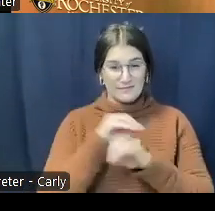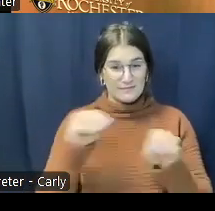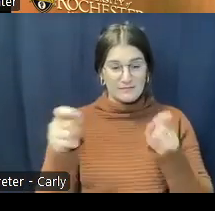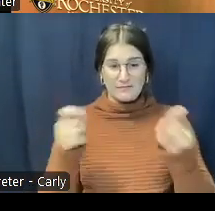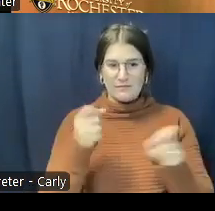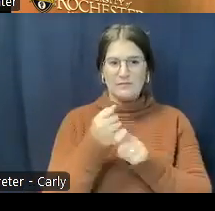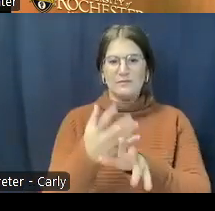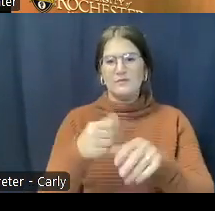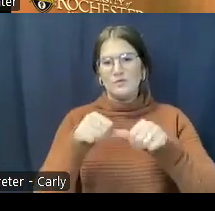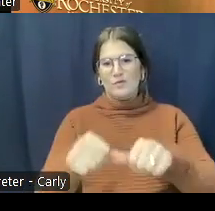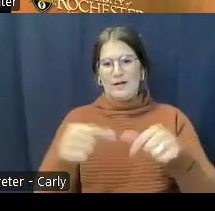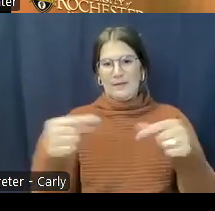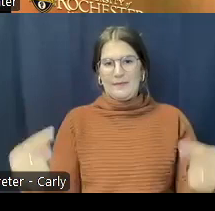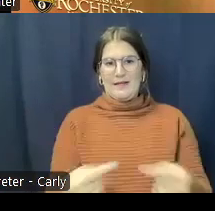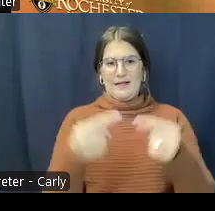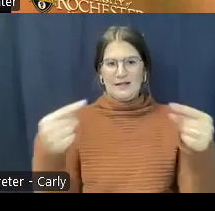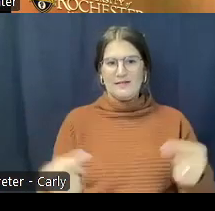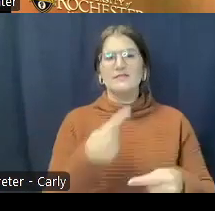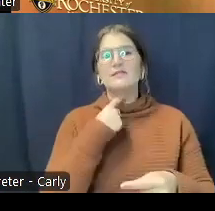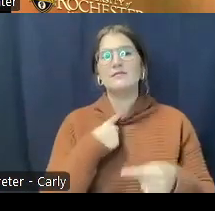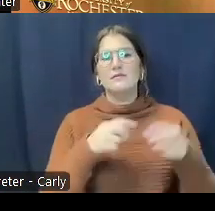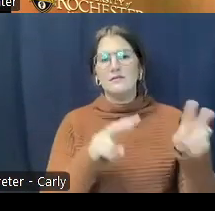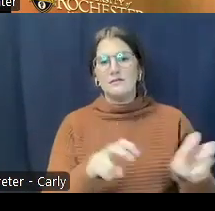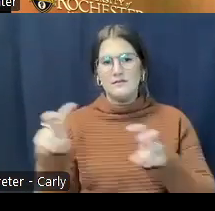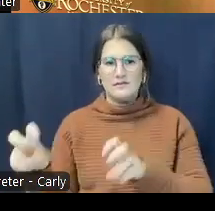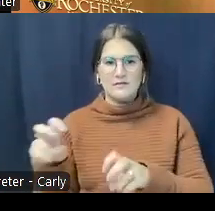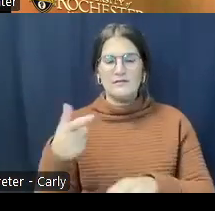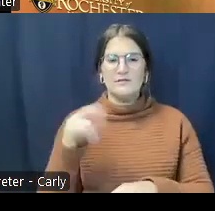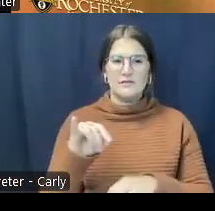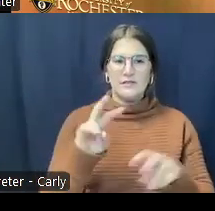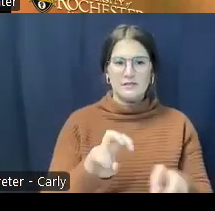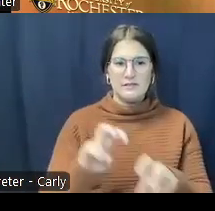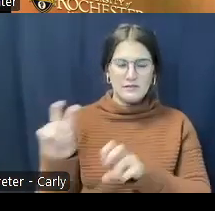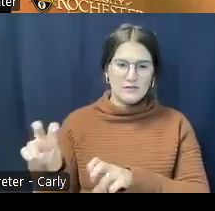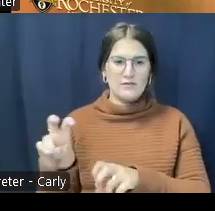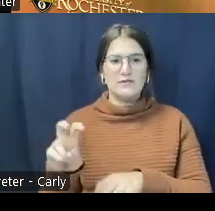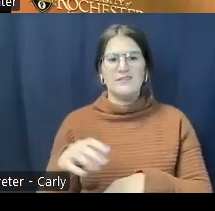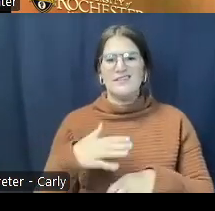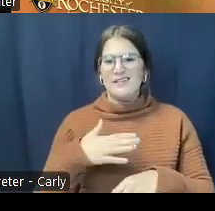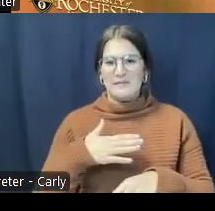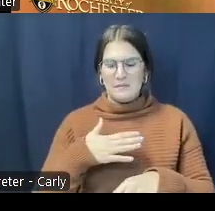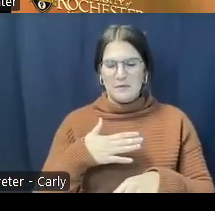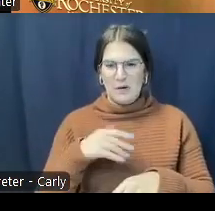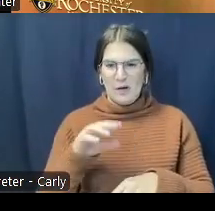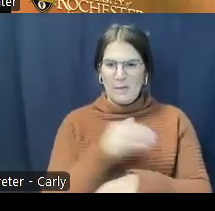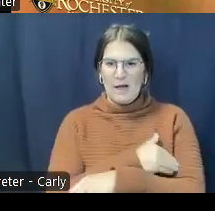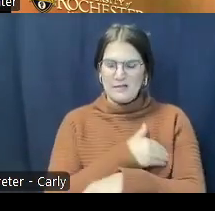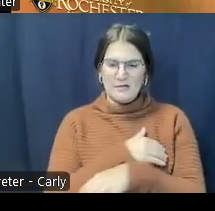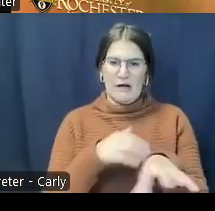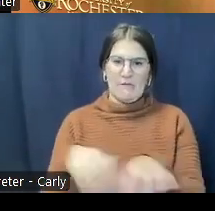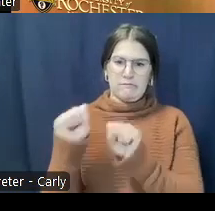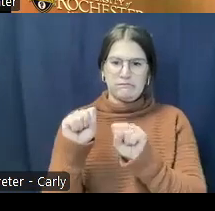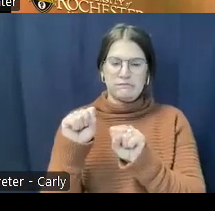chronic pain, swallowing difficulties, rigidity, convulsions. Those voluntary muscles start taking over and